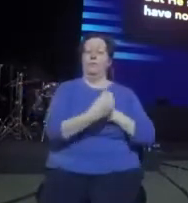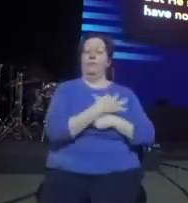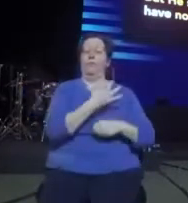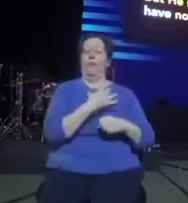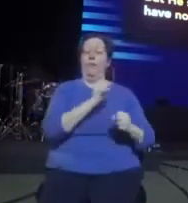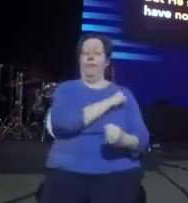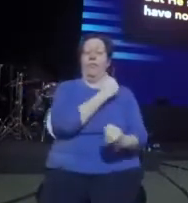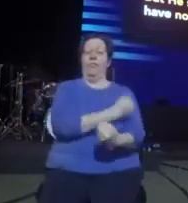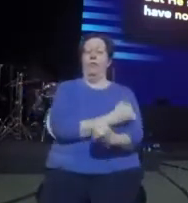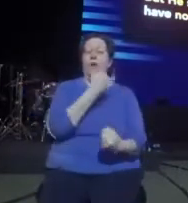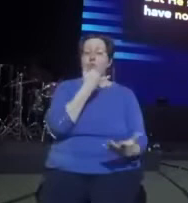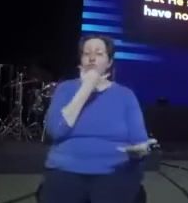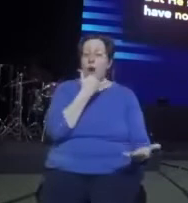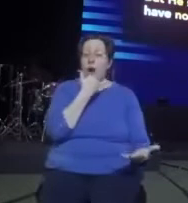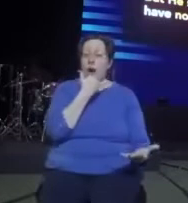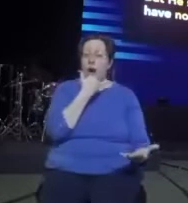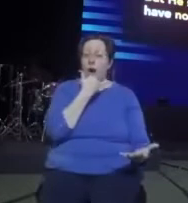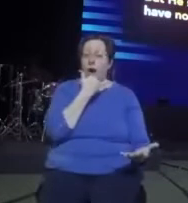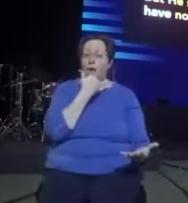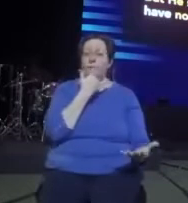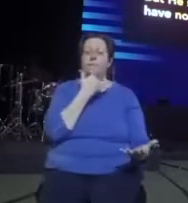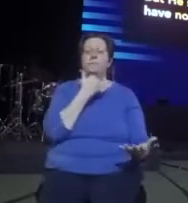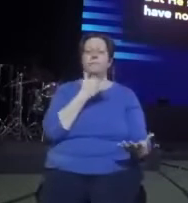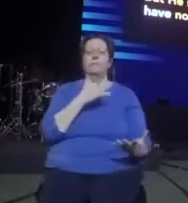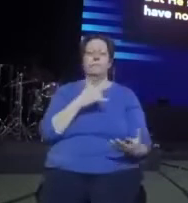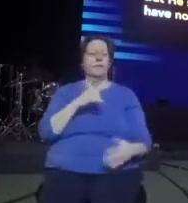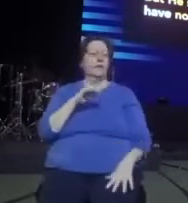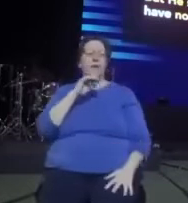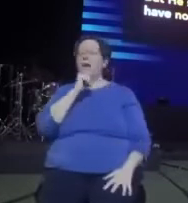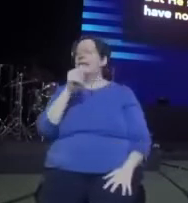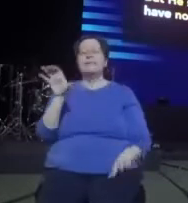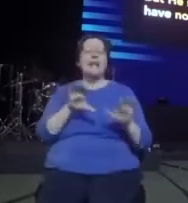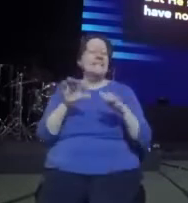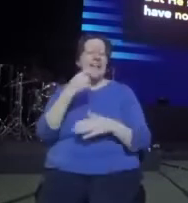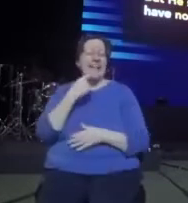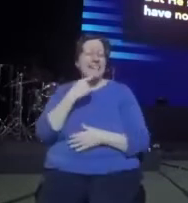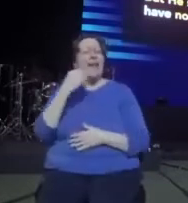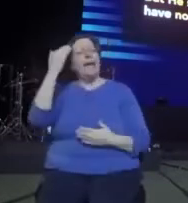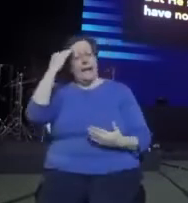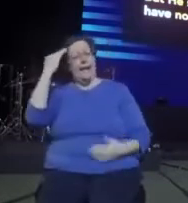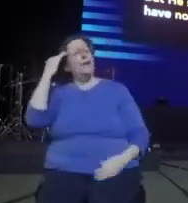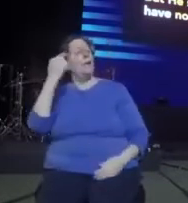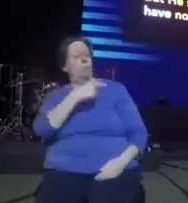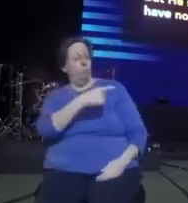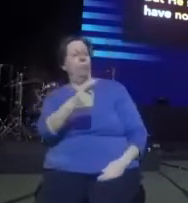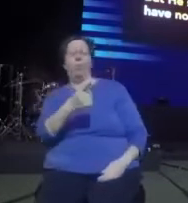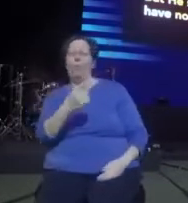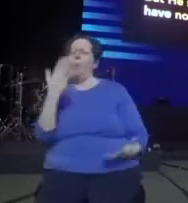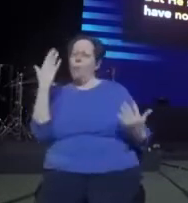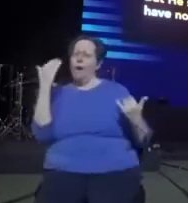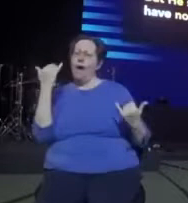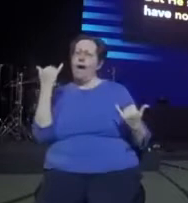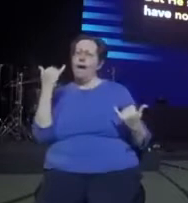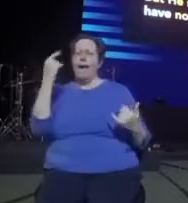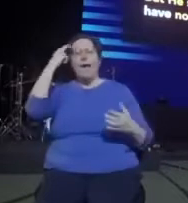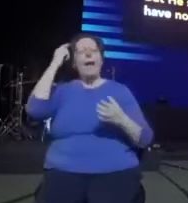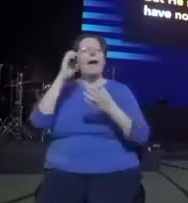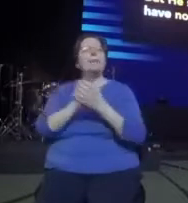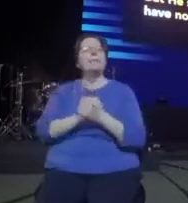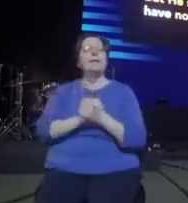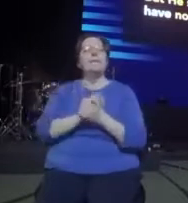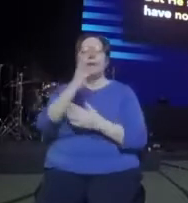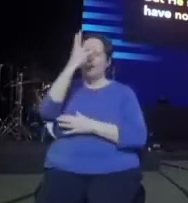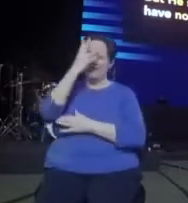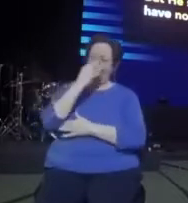says, why are you so fearful? And he's not doing that because he doesn't know. He knows exactly. I believe he went to